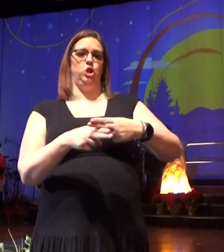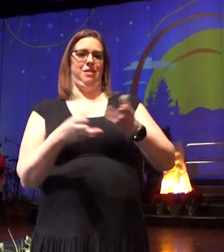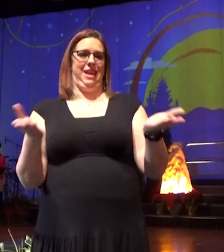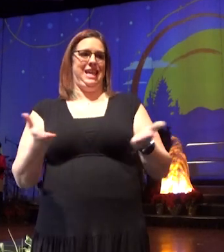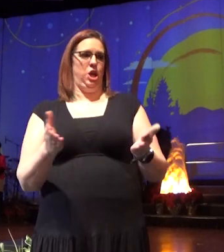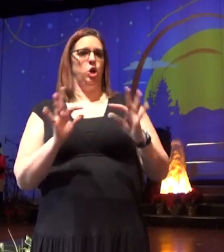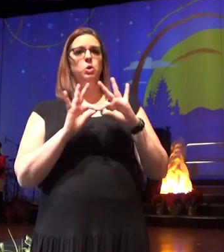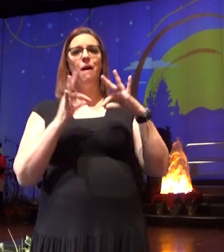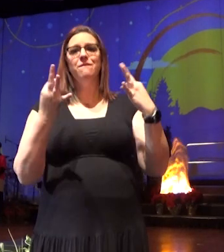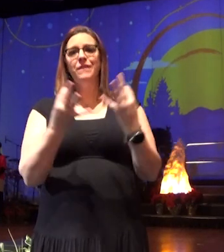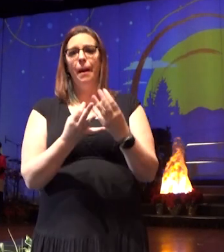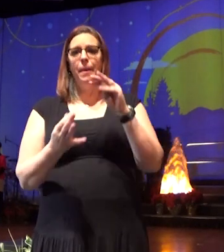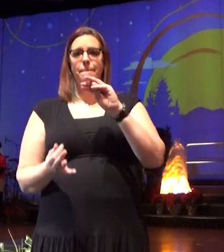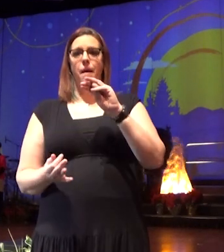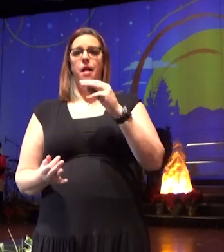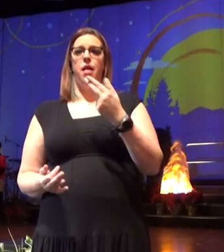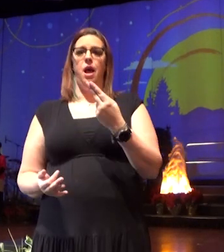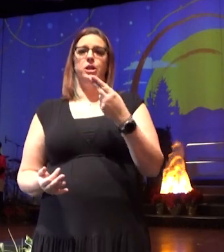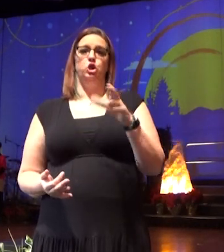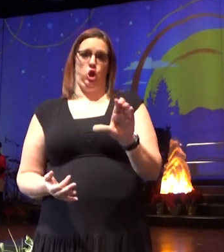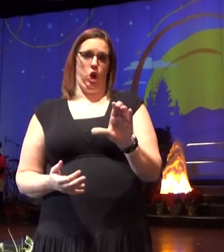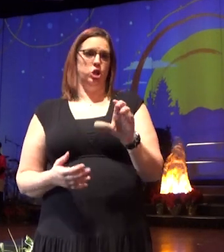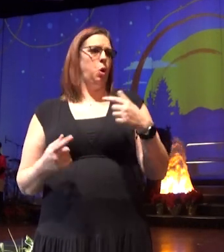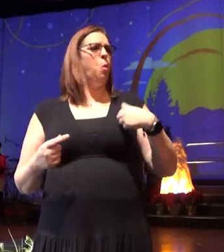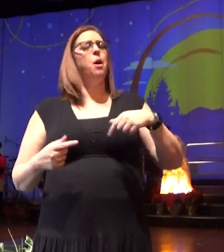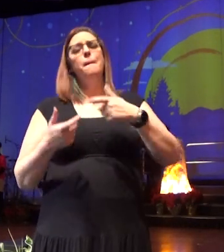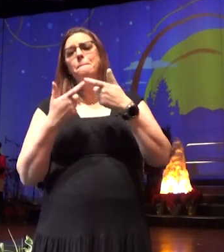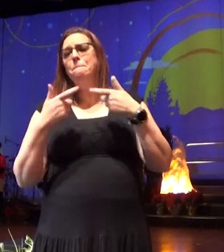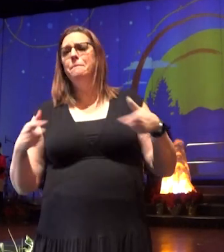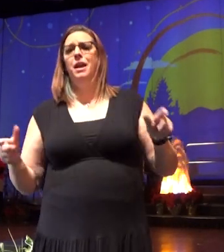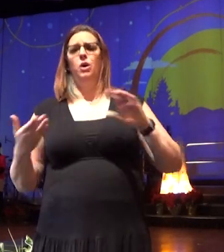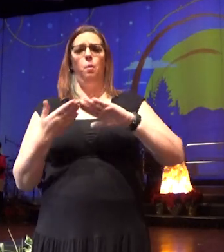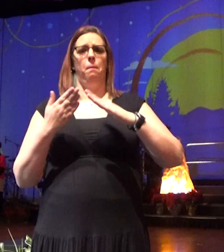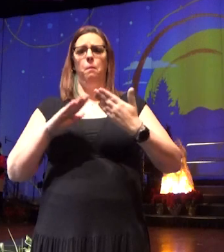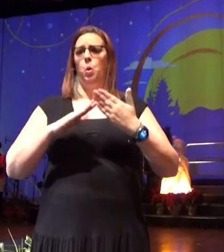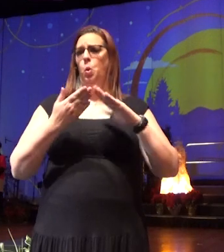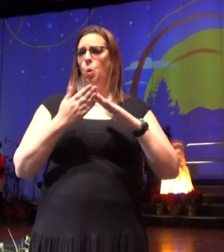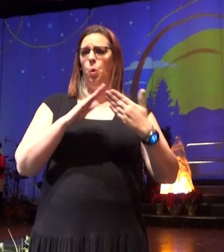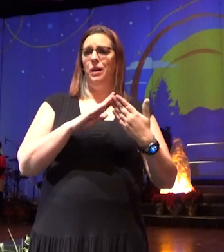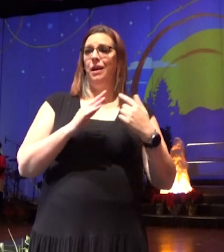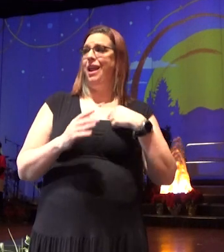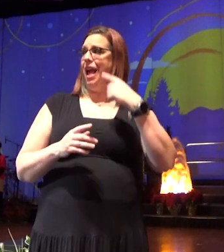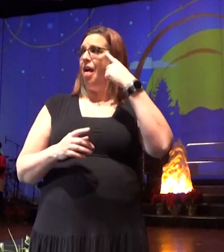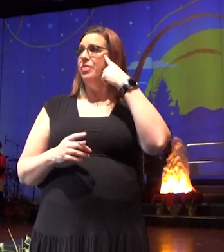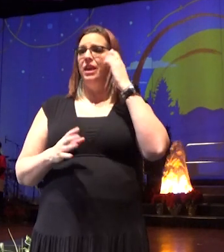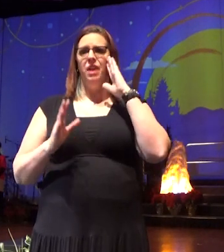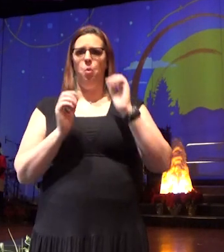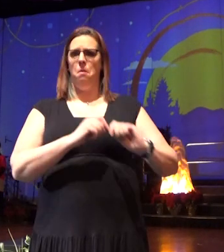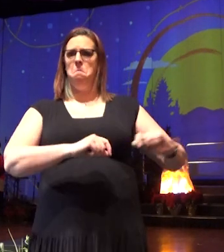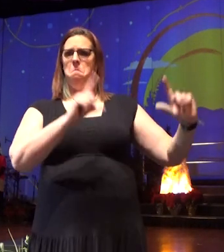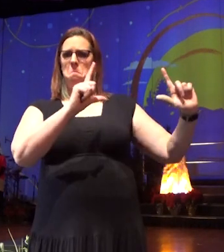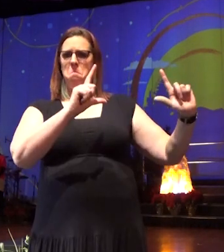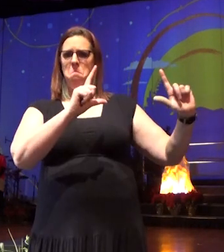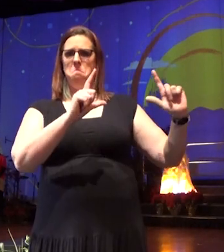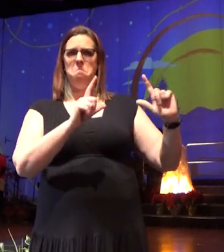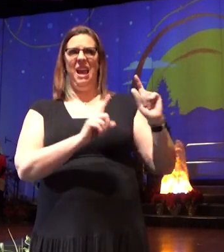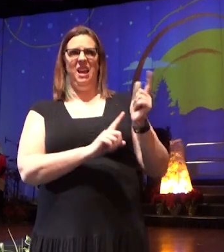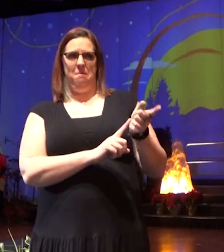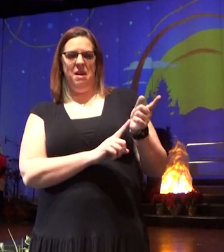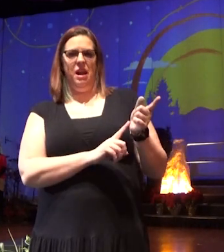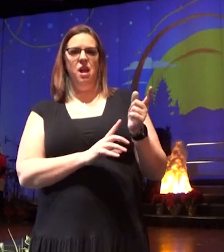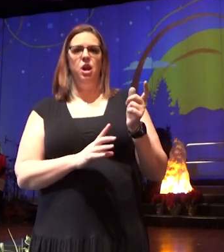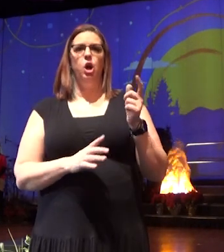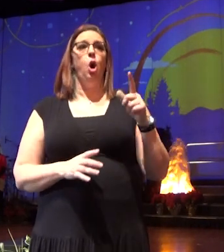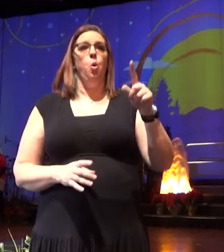at Mile High Church. We're one big community here. And I think they're going to put this up on the screen in just a